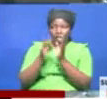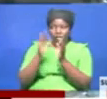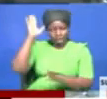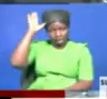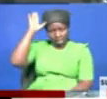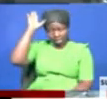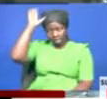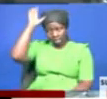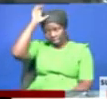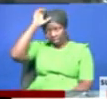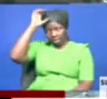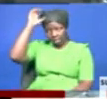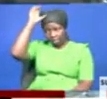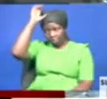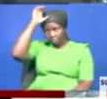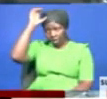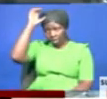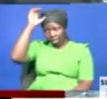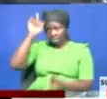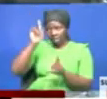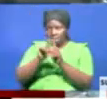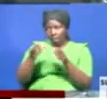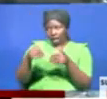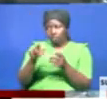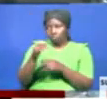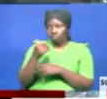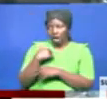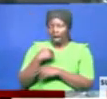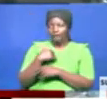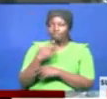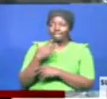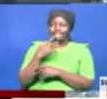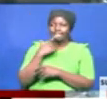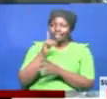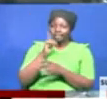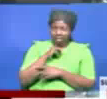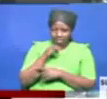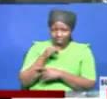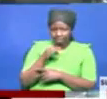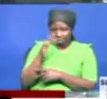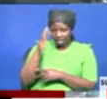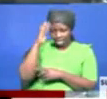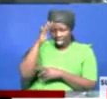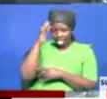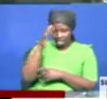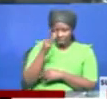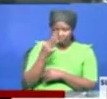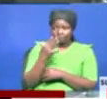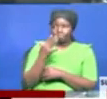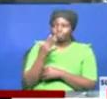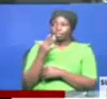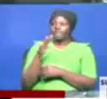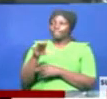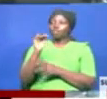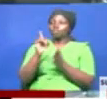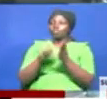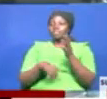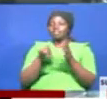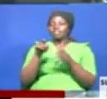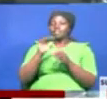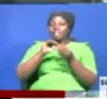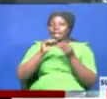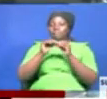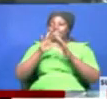you've hypothesized, found that the numbers were sufficient